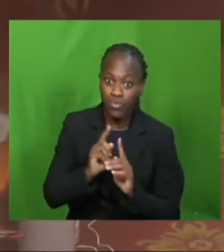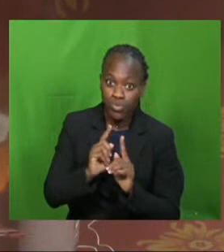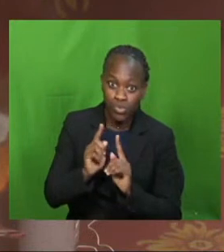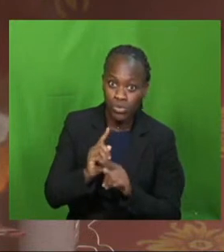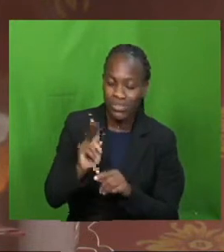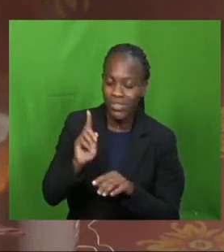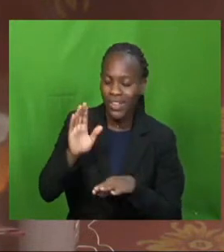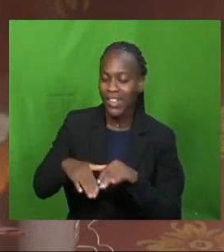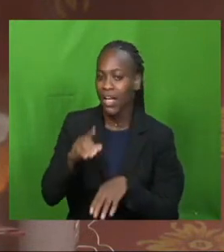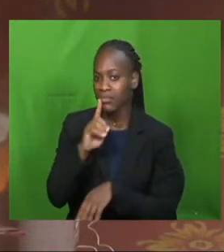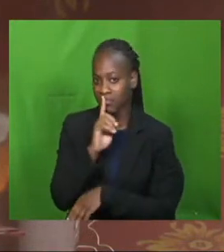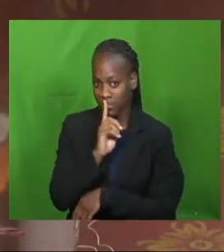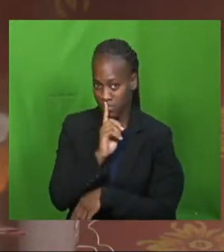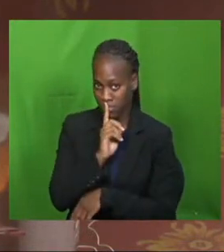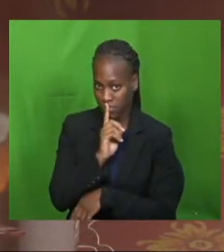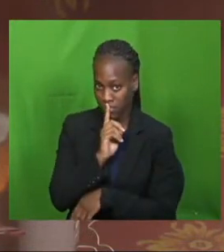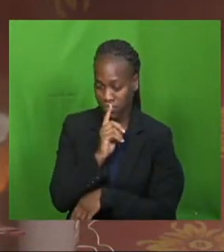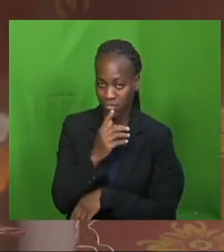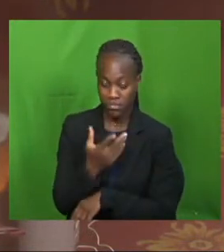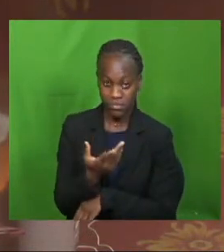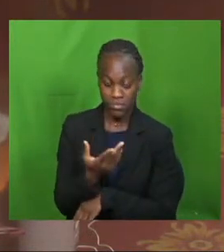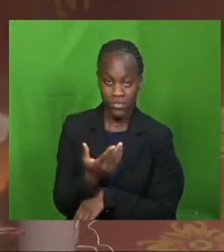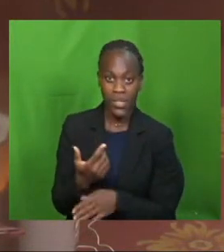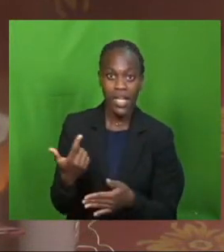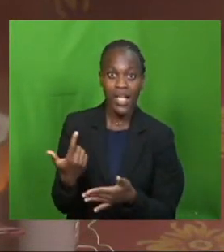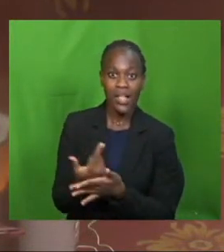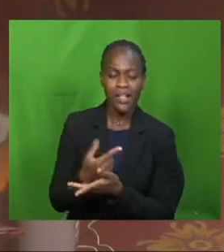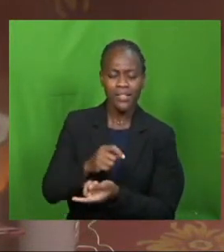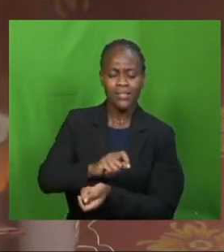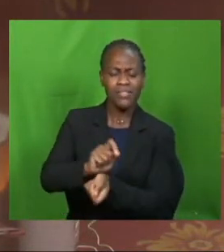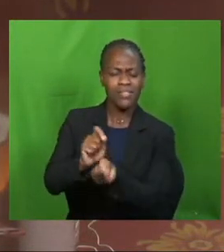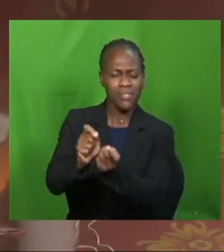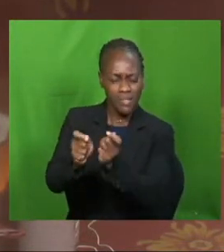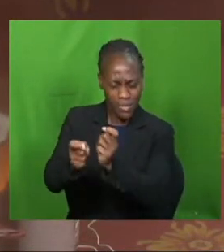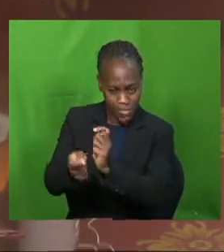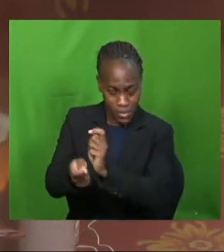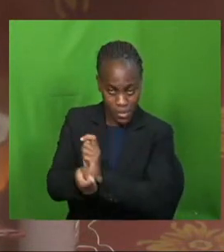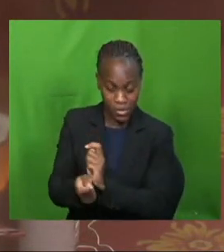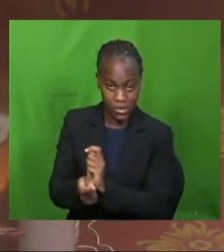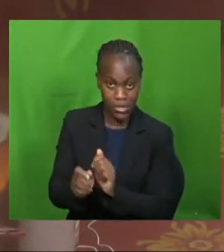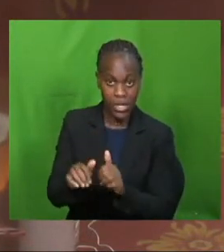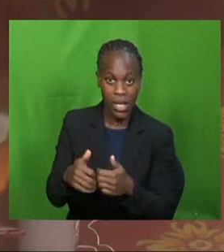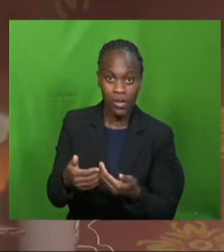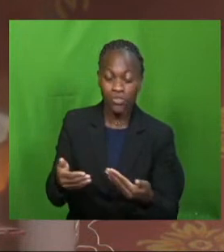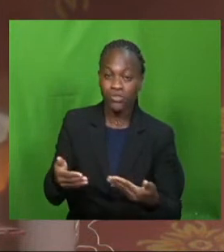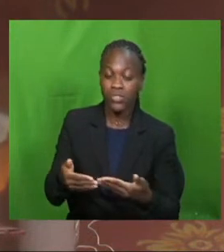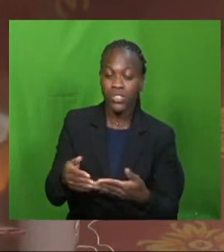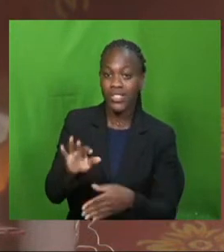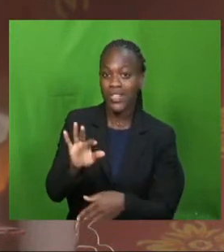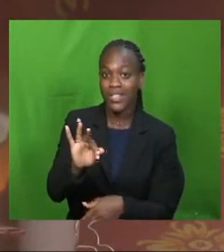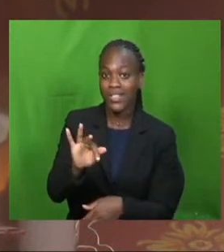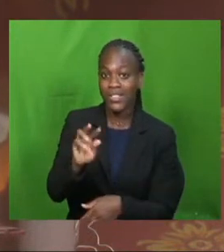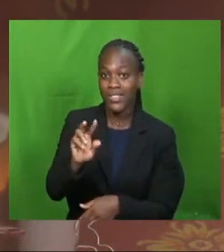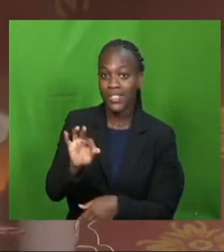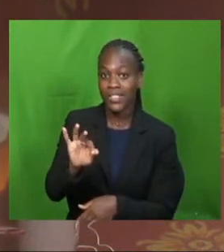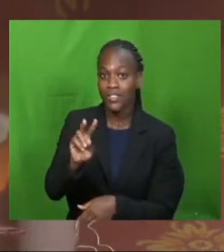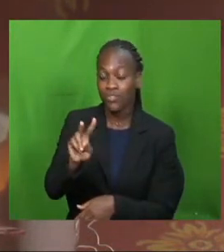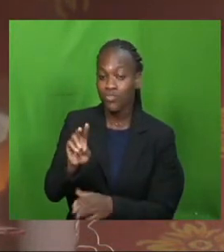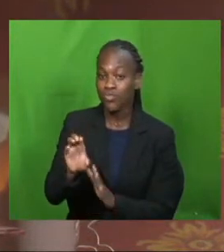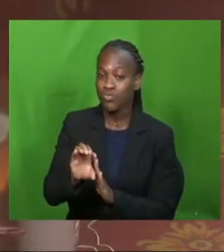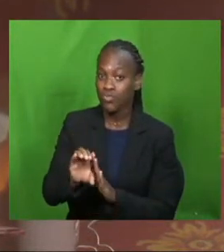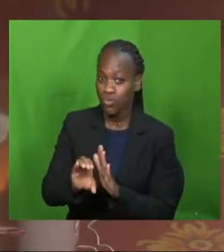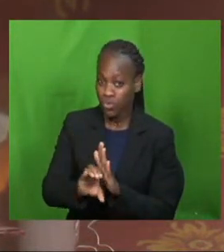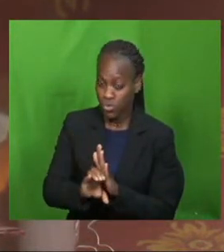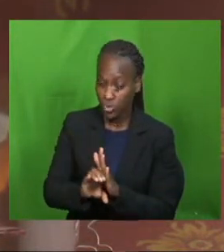media landscape in Ghana has changed significantly as a result of the introduction of the 1992 Constitution. The